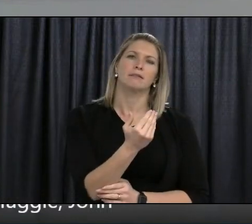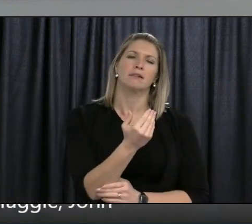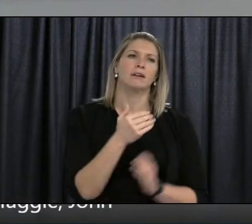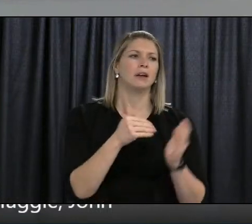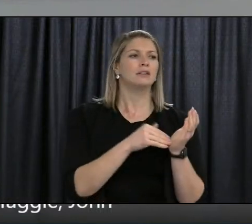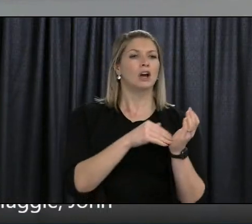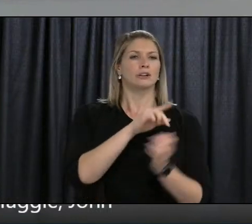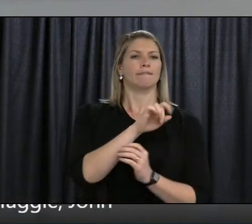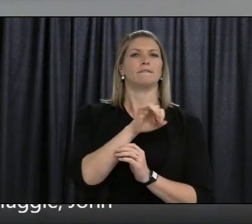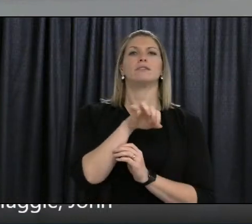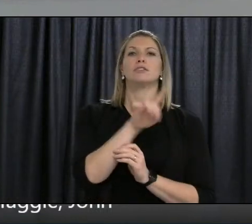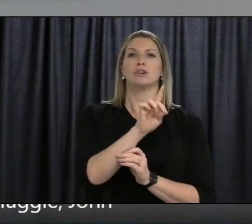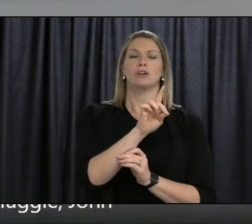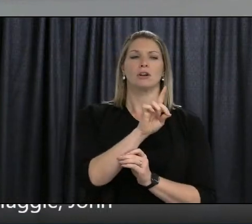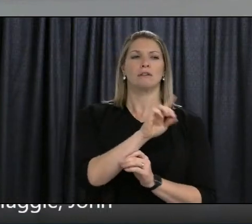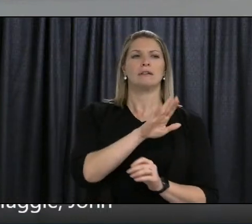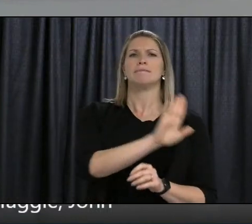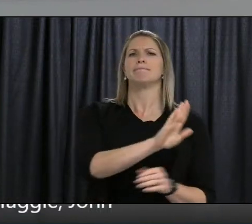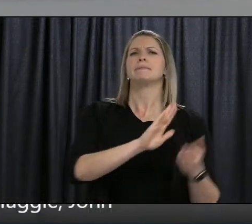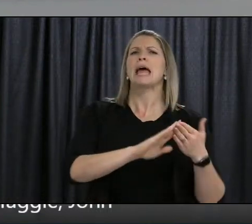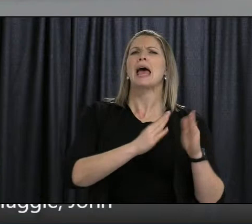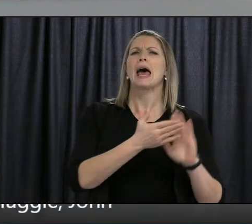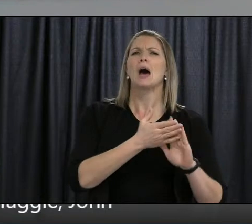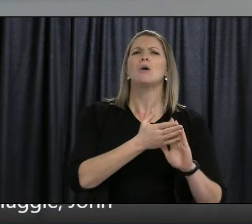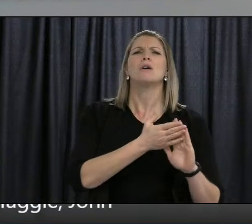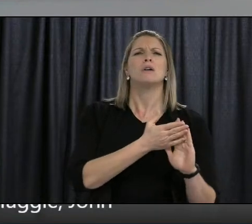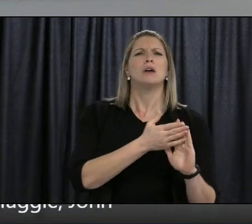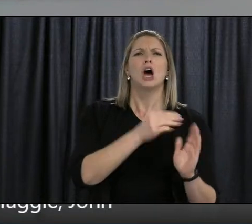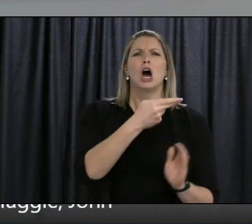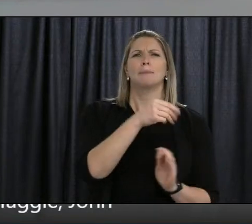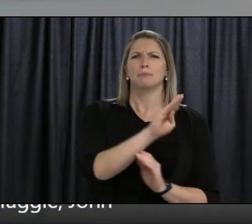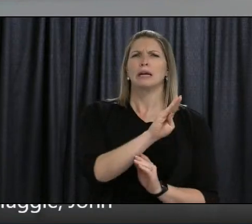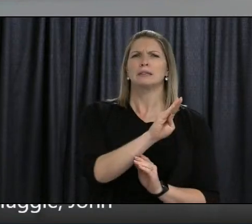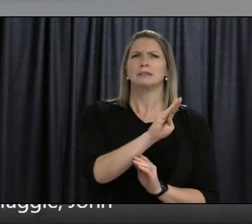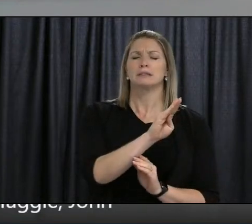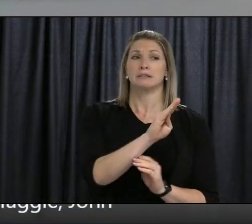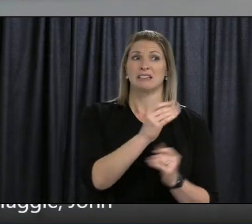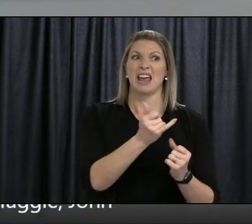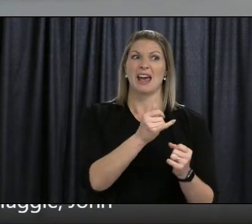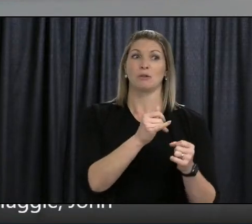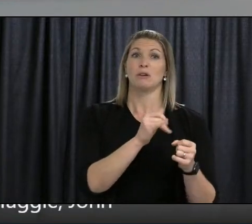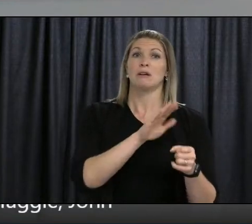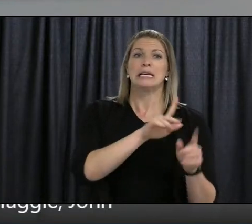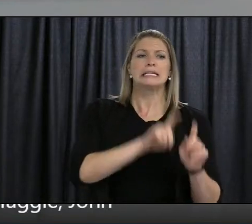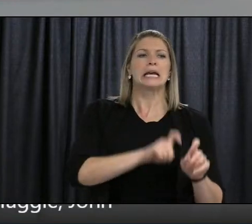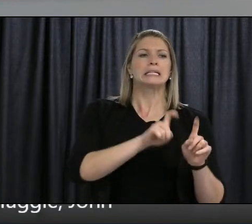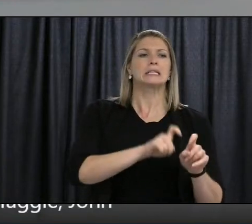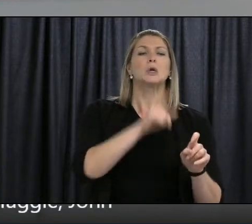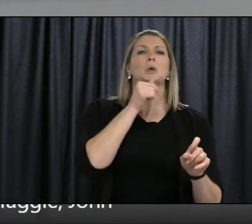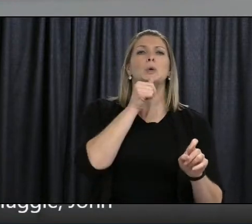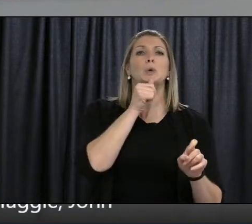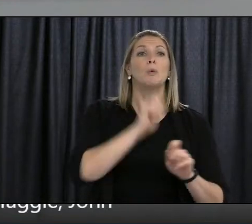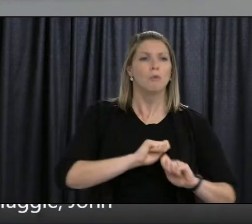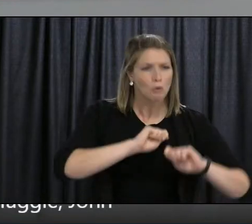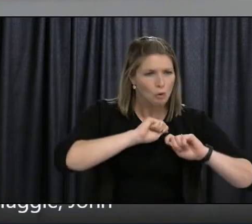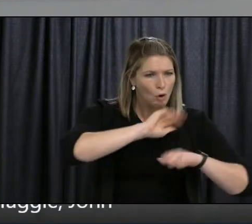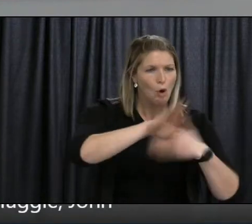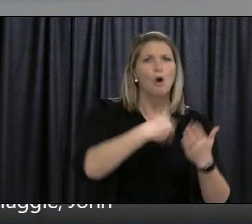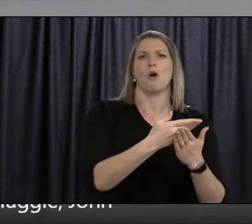referenced in Harbour Breton that the criteria for testing have been broadened. The